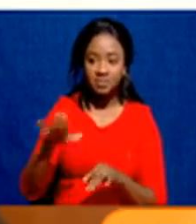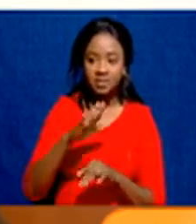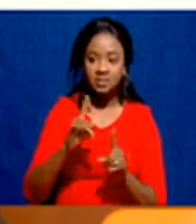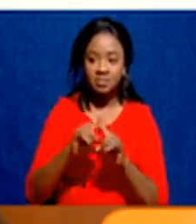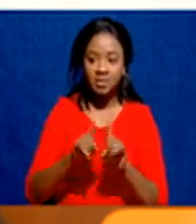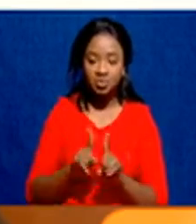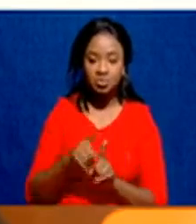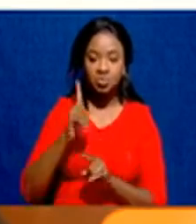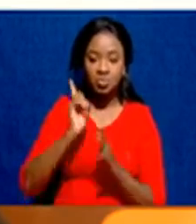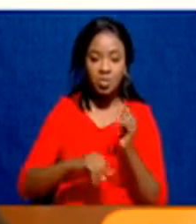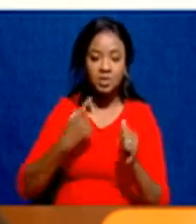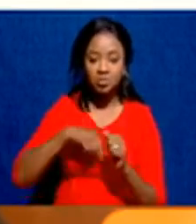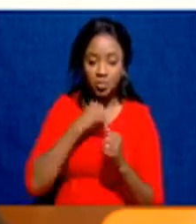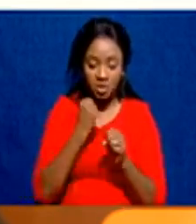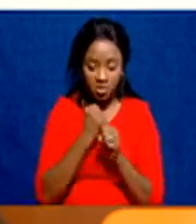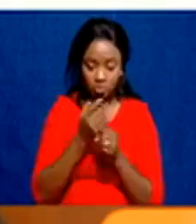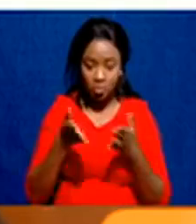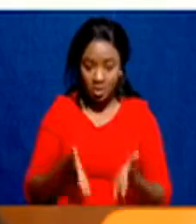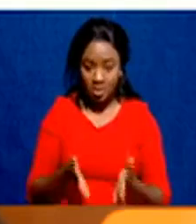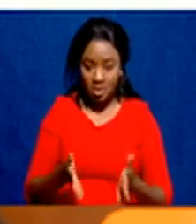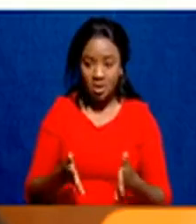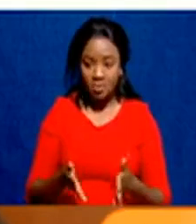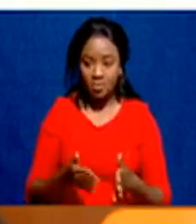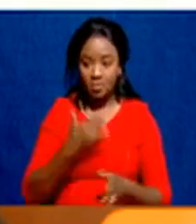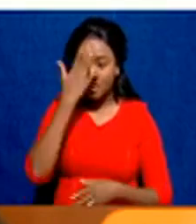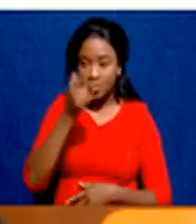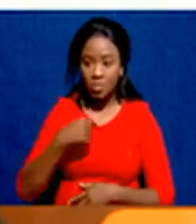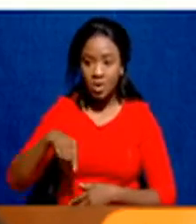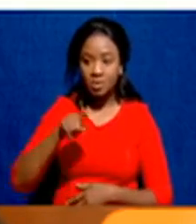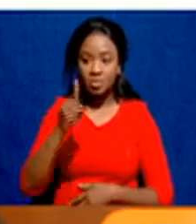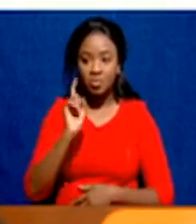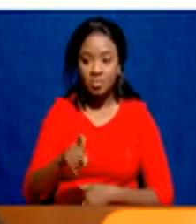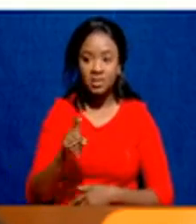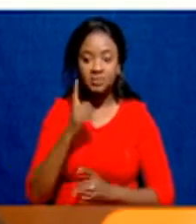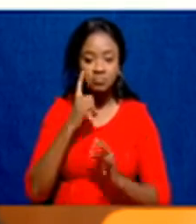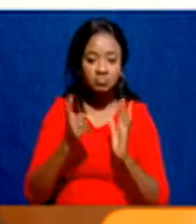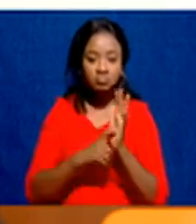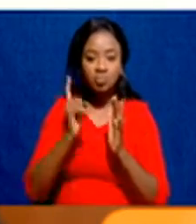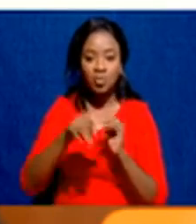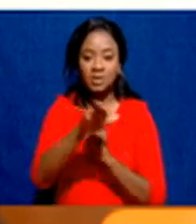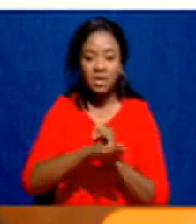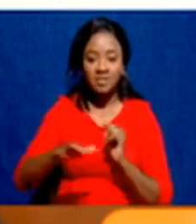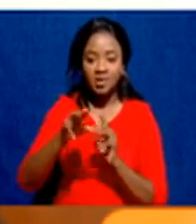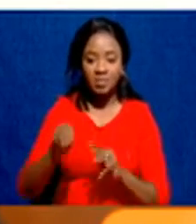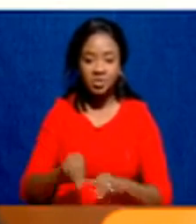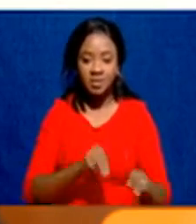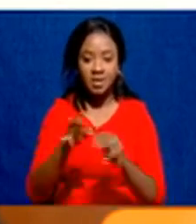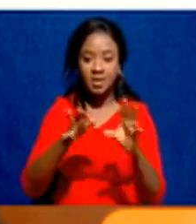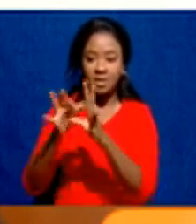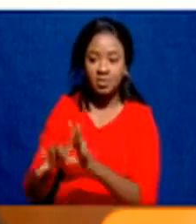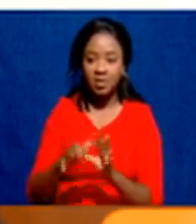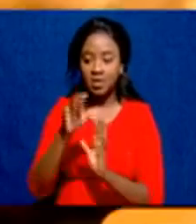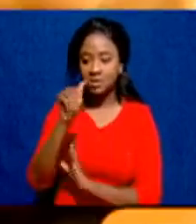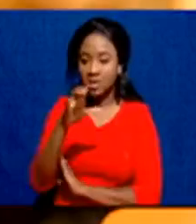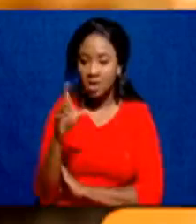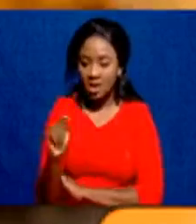and what you are doing currently. Because you must first understand what Environmental Management and Coordination Act